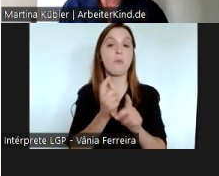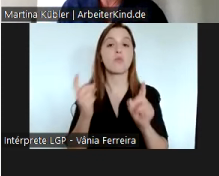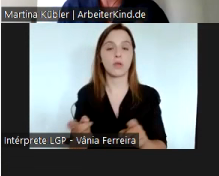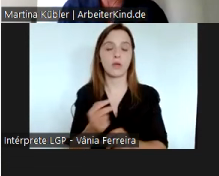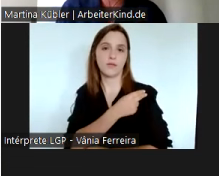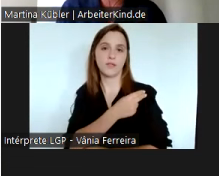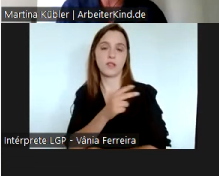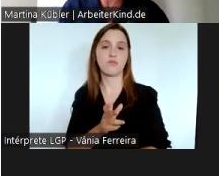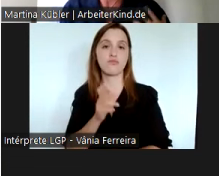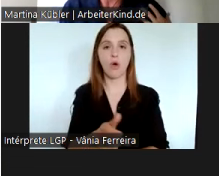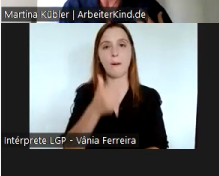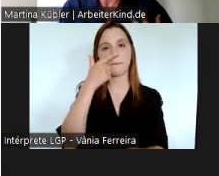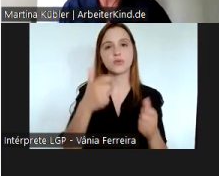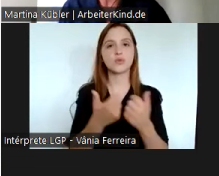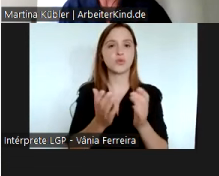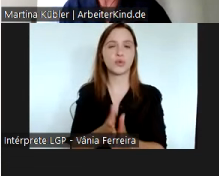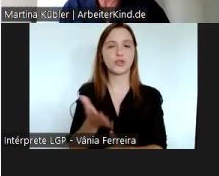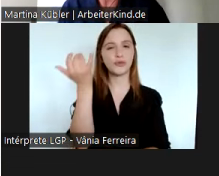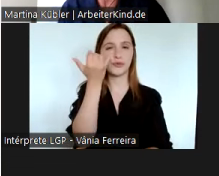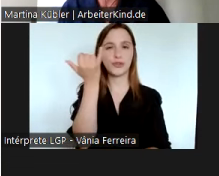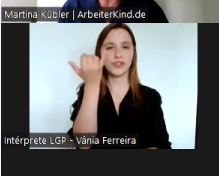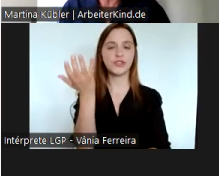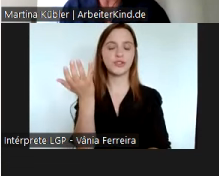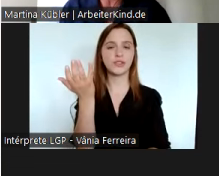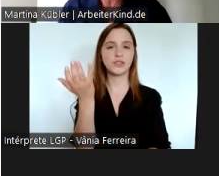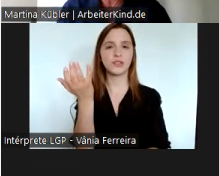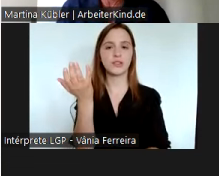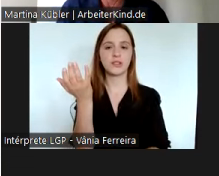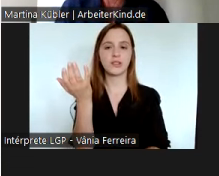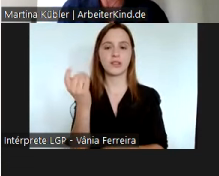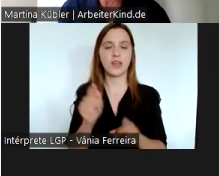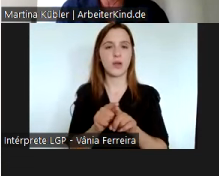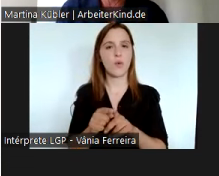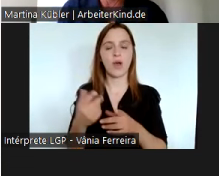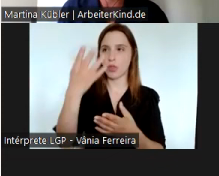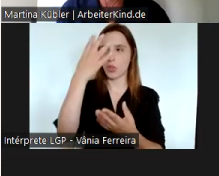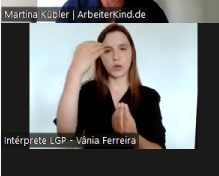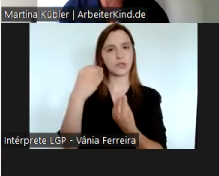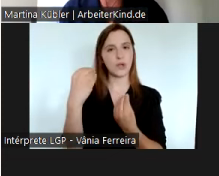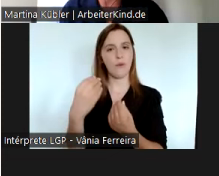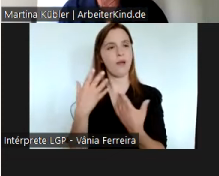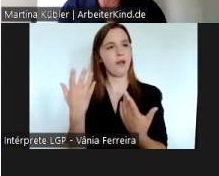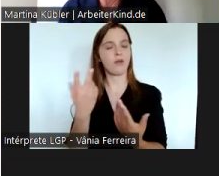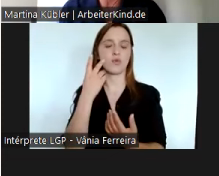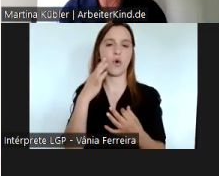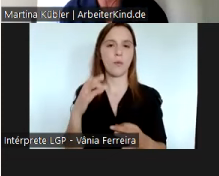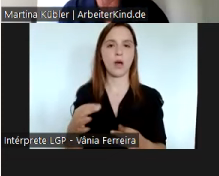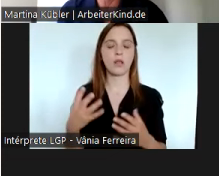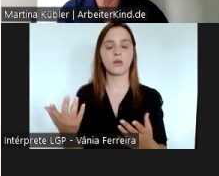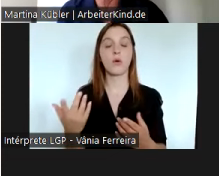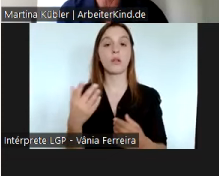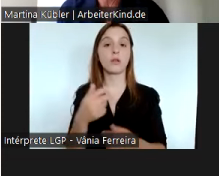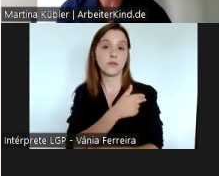and everybody pretends that what is a bourgeois education is something that is normal. So you come to